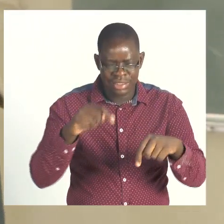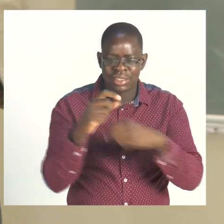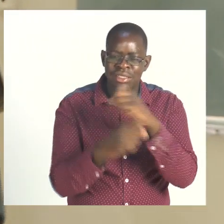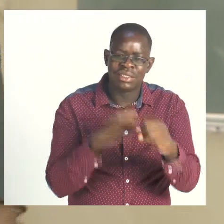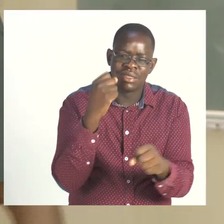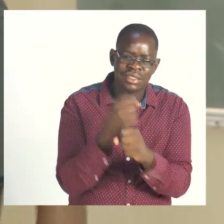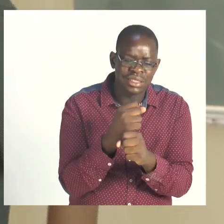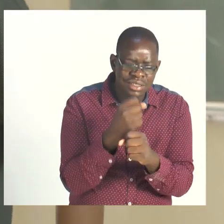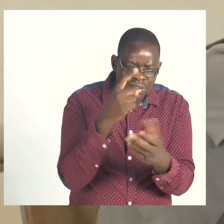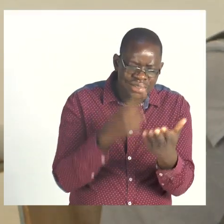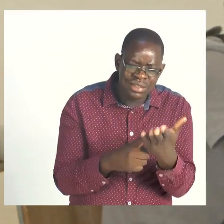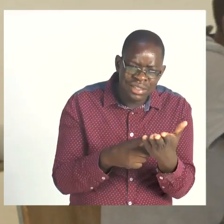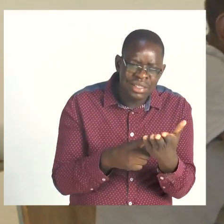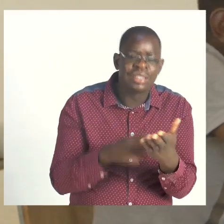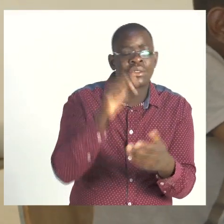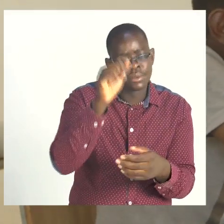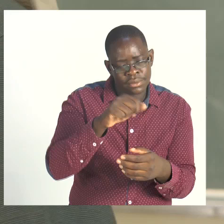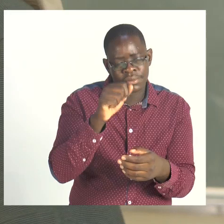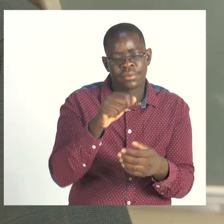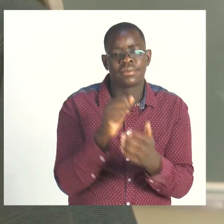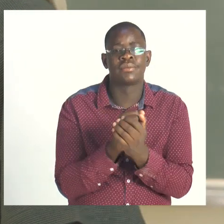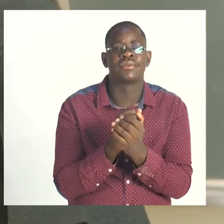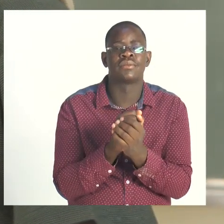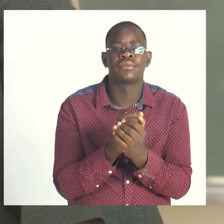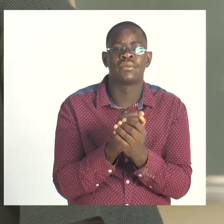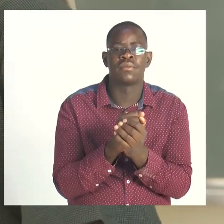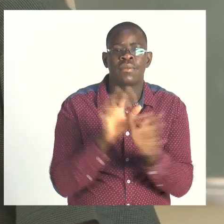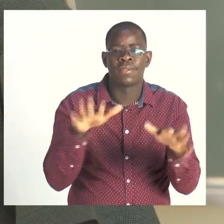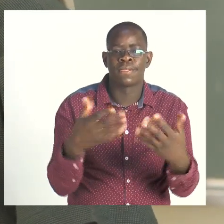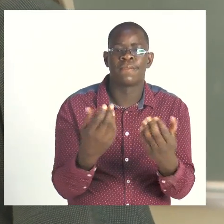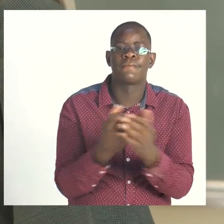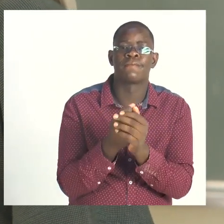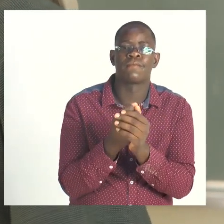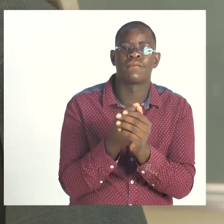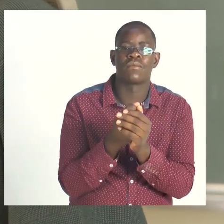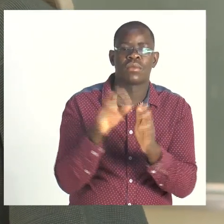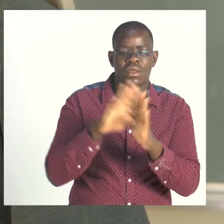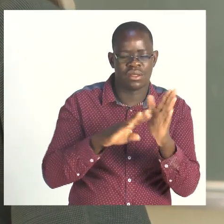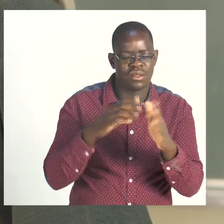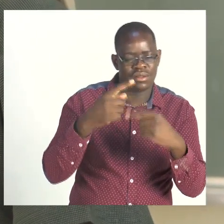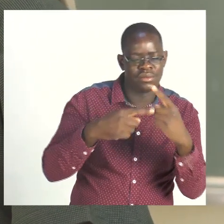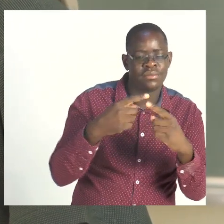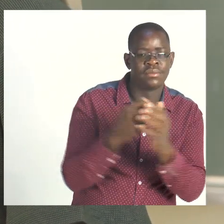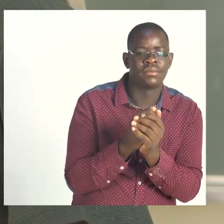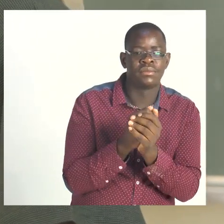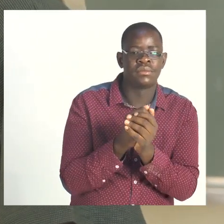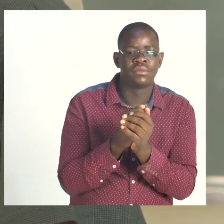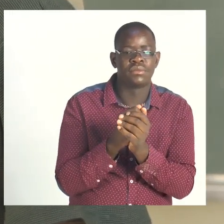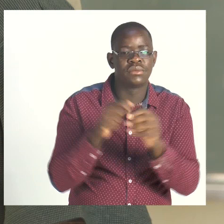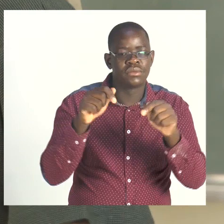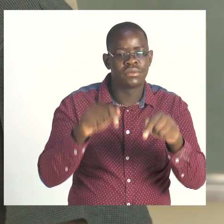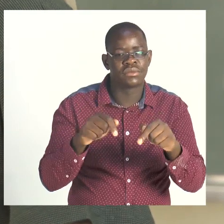agree? Weather observers are warning us that harsh droughts will occur more often, and